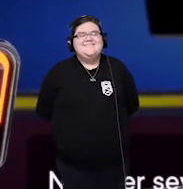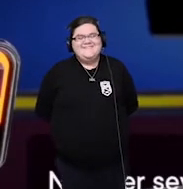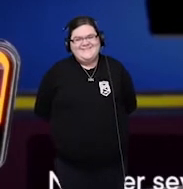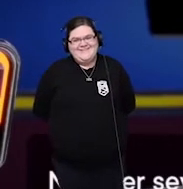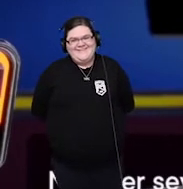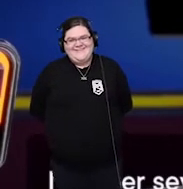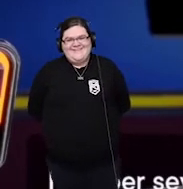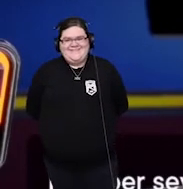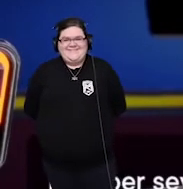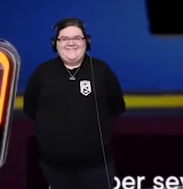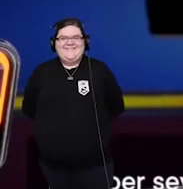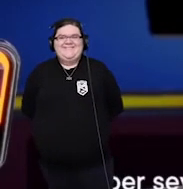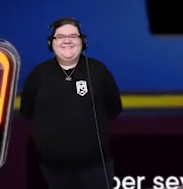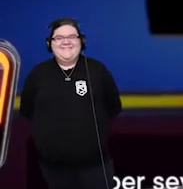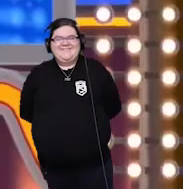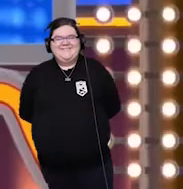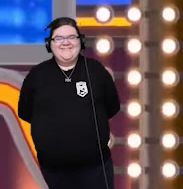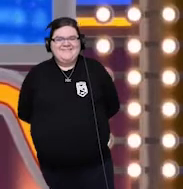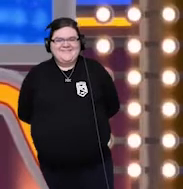So alright, let's see.